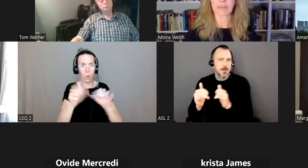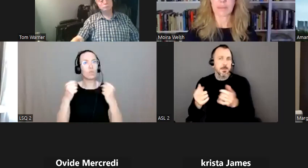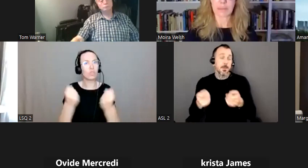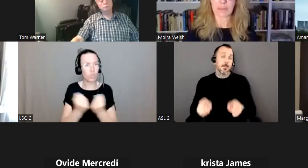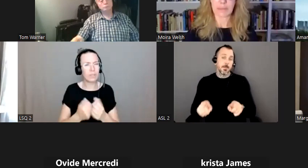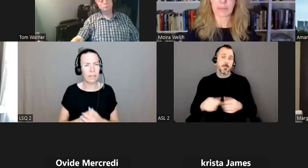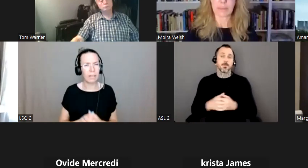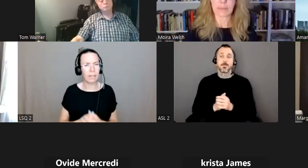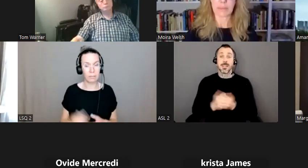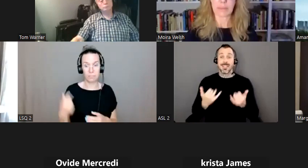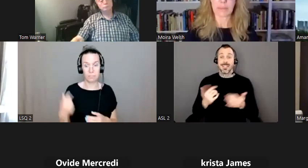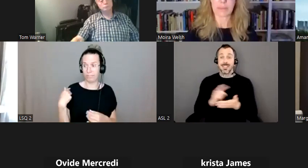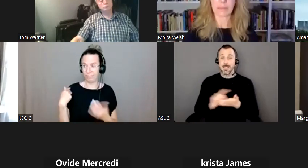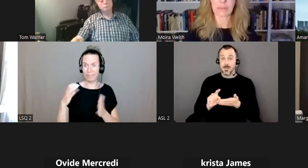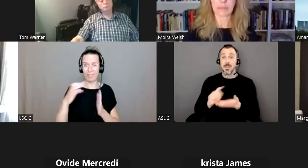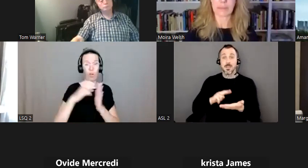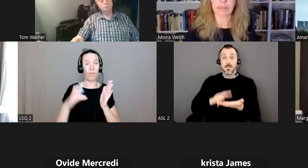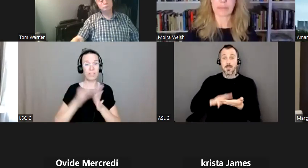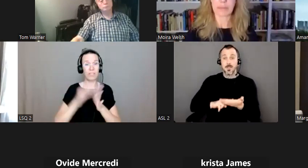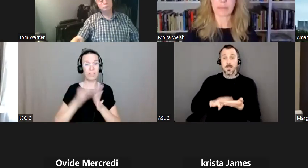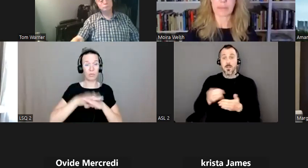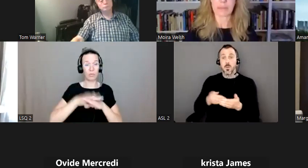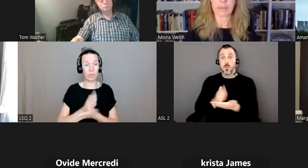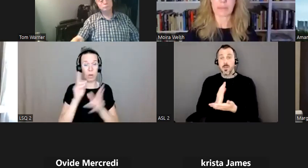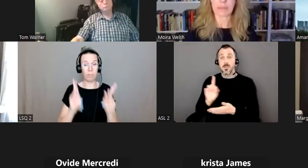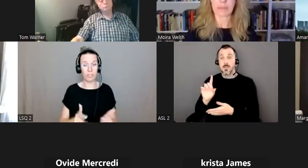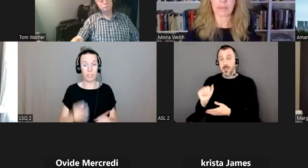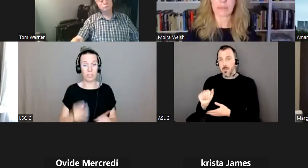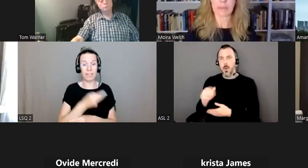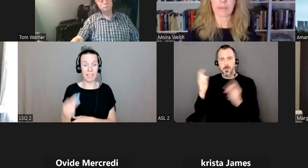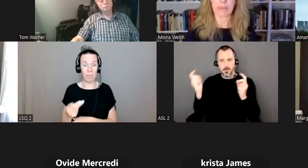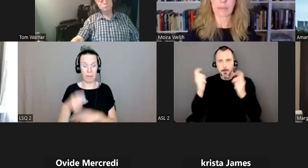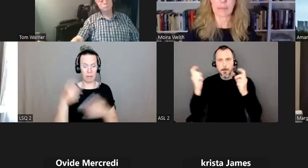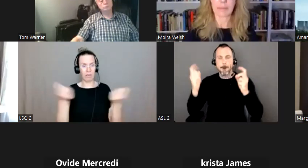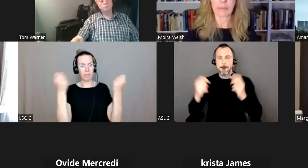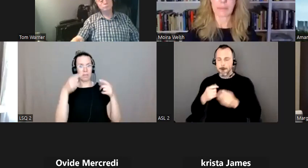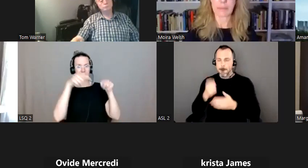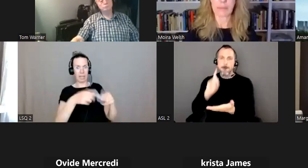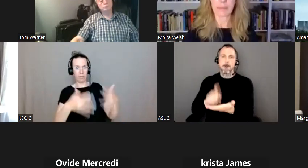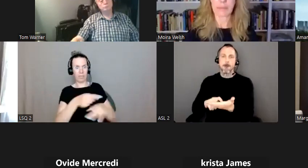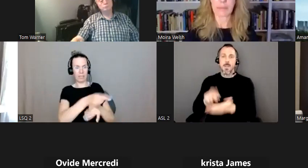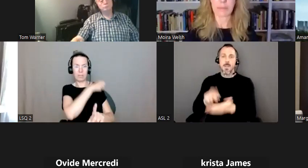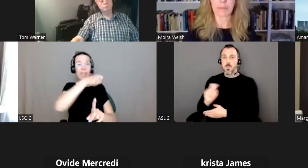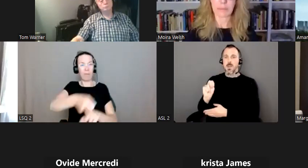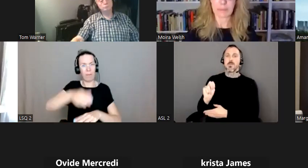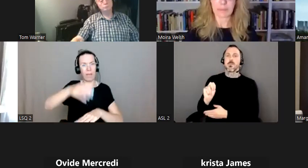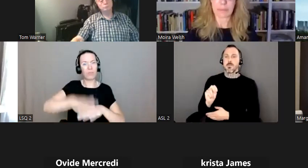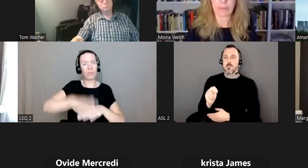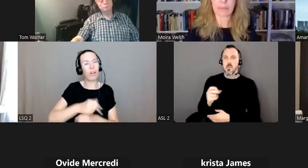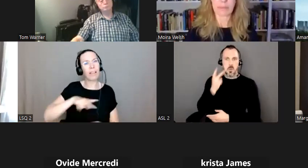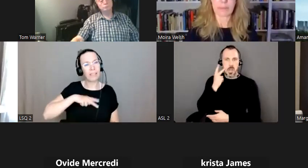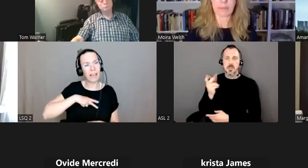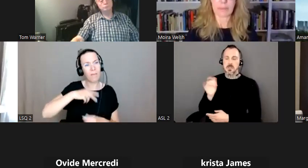Convention on the Rights of the Disabled, and that's having an impact on our own work at the UN as we look at how we can move and make